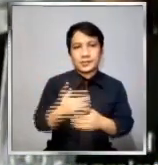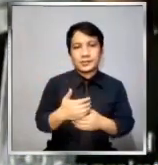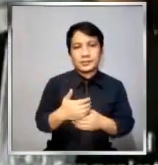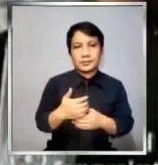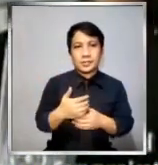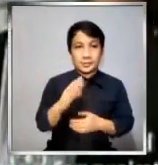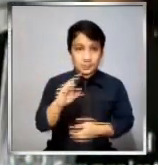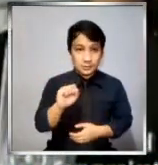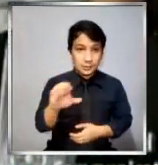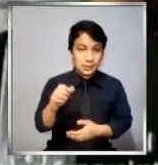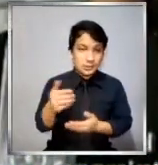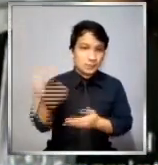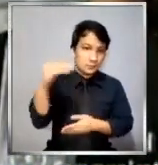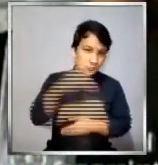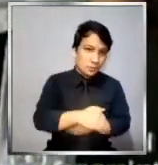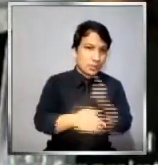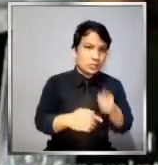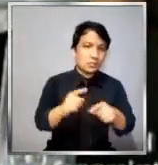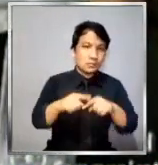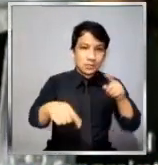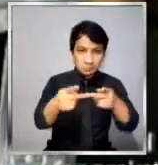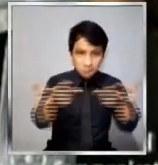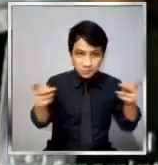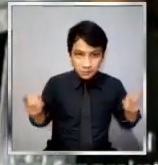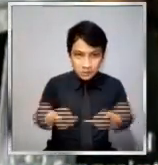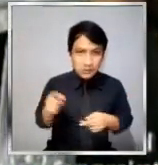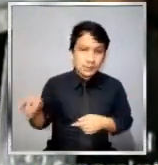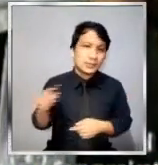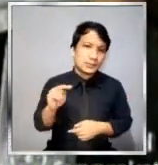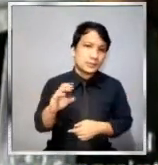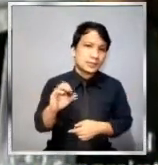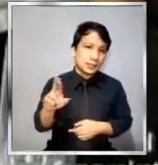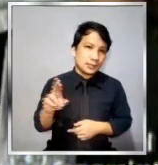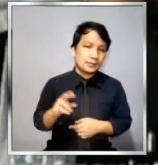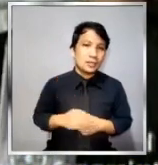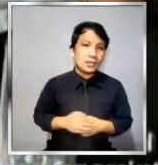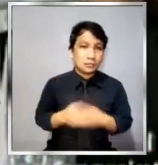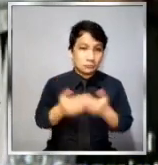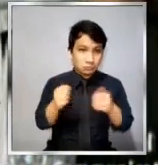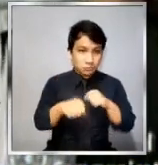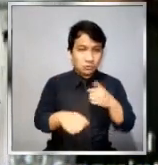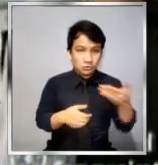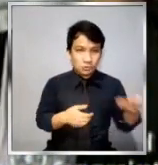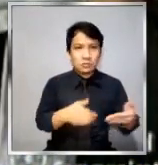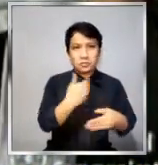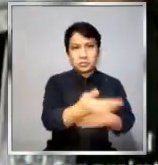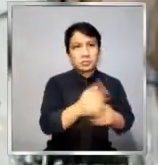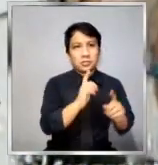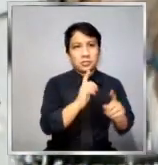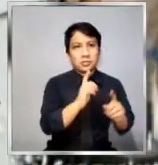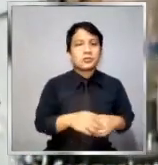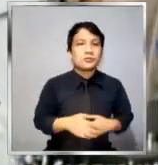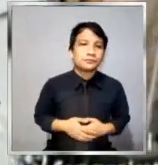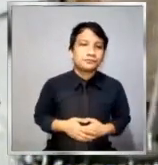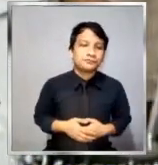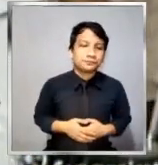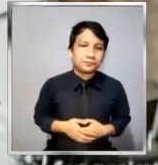mga naturan lugar ng NCR. So, yan lang po, Mr. President, ang ibig ko pong bigyan diin. Thank you,